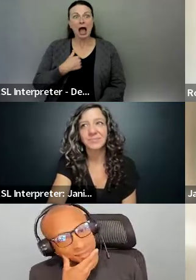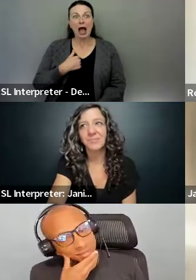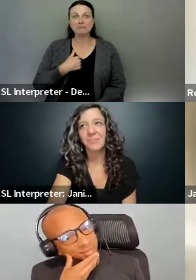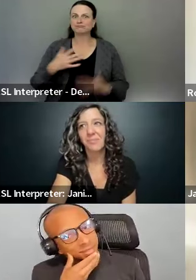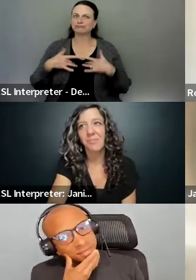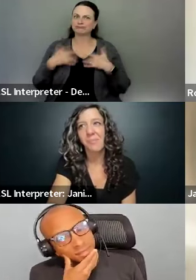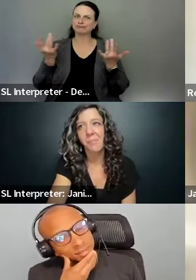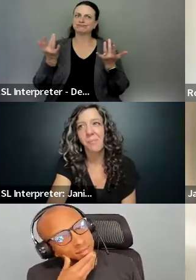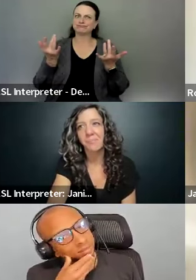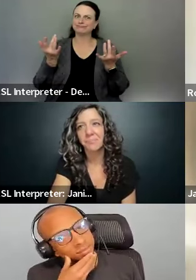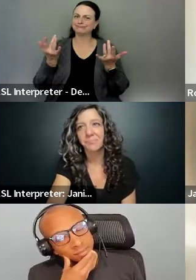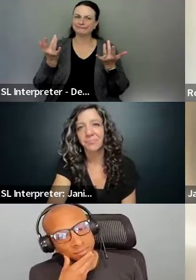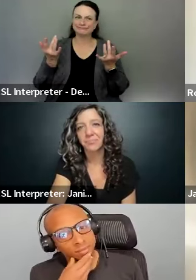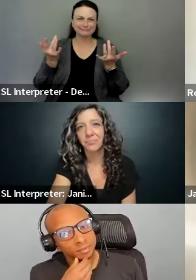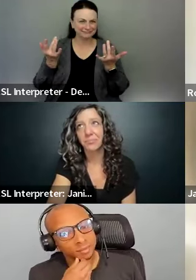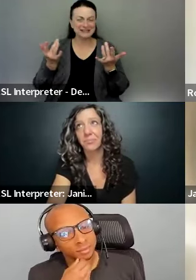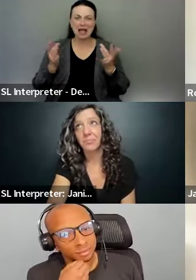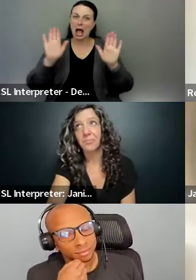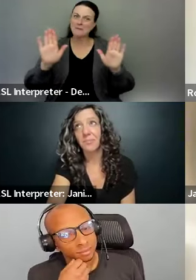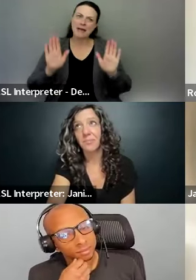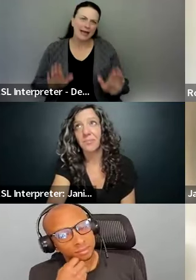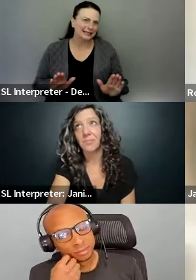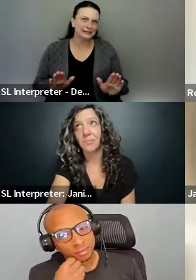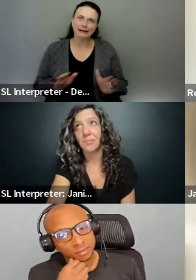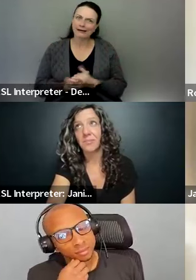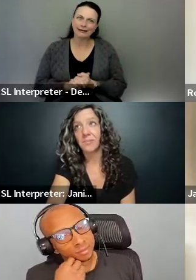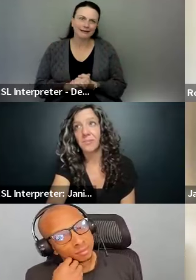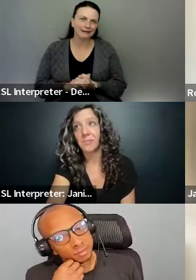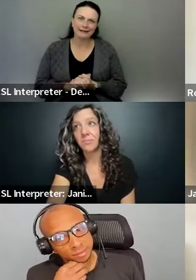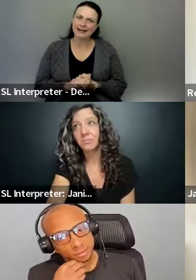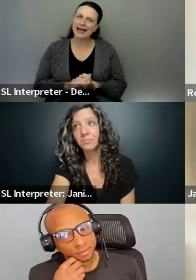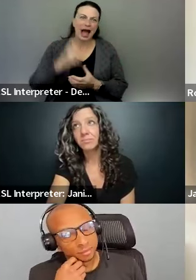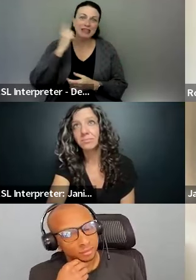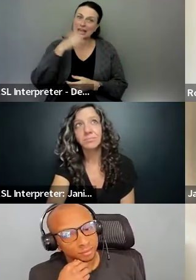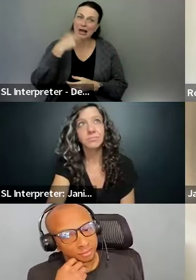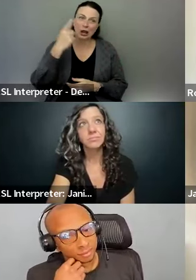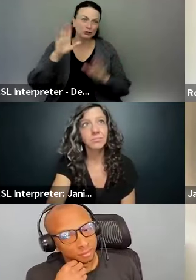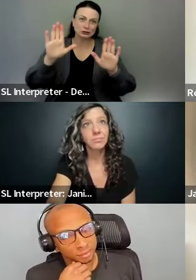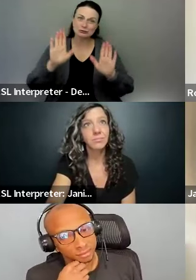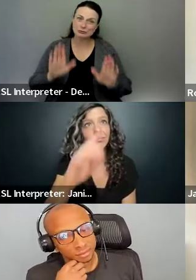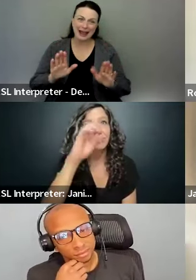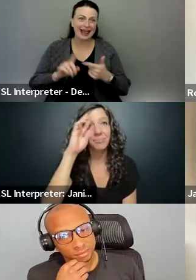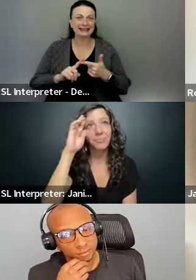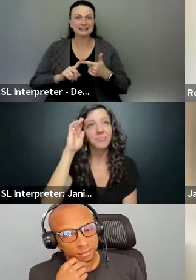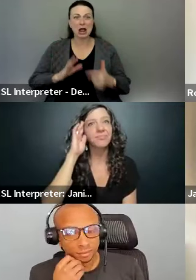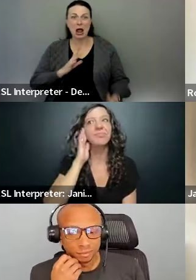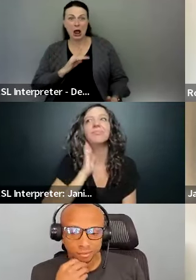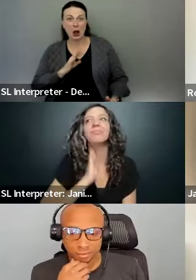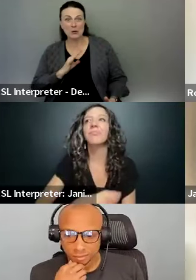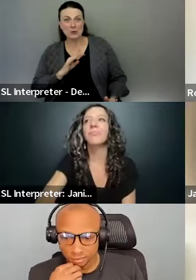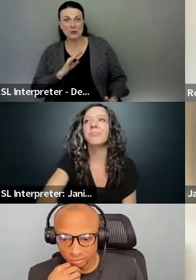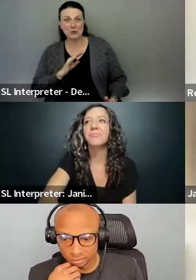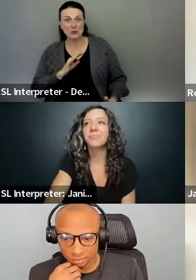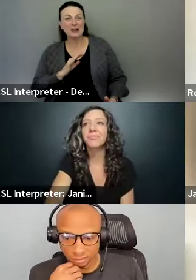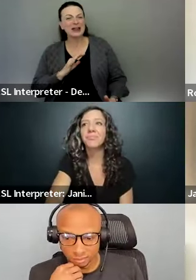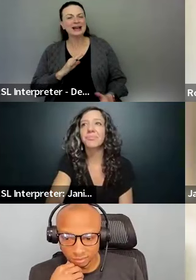it was just amazing. I think it looks great, and it's cool that it was